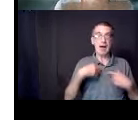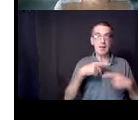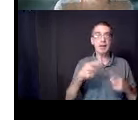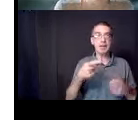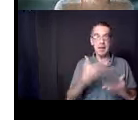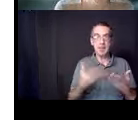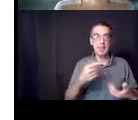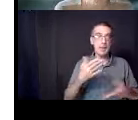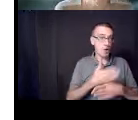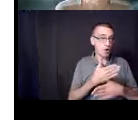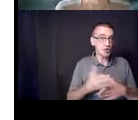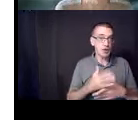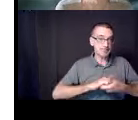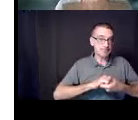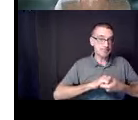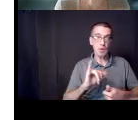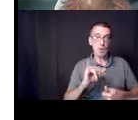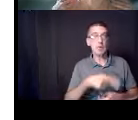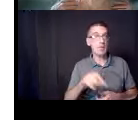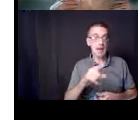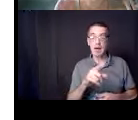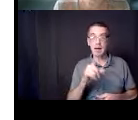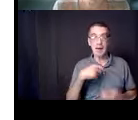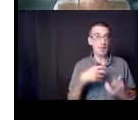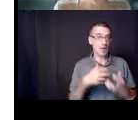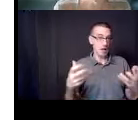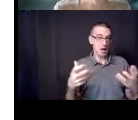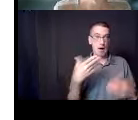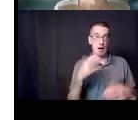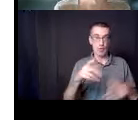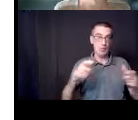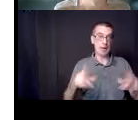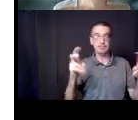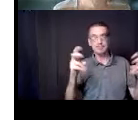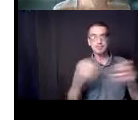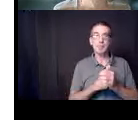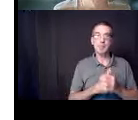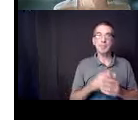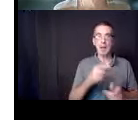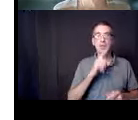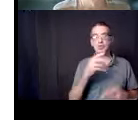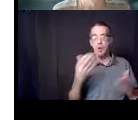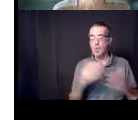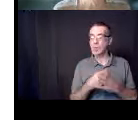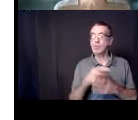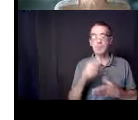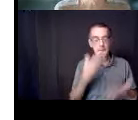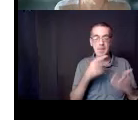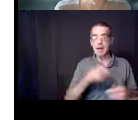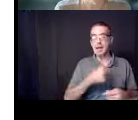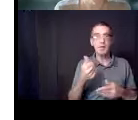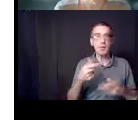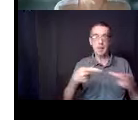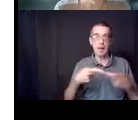need partnership as well, because they've got a lot on their plates. And so it might be another